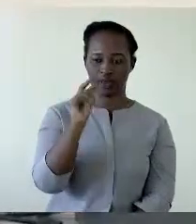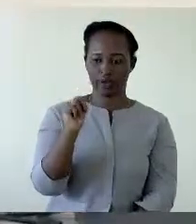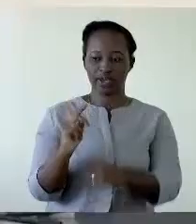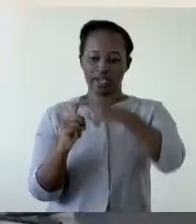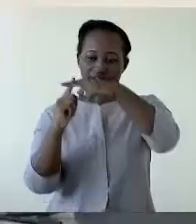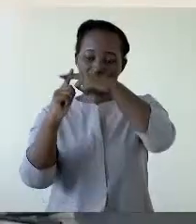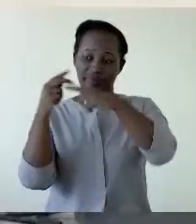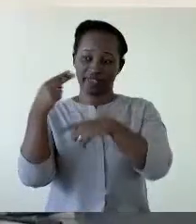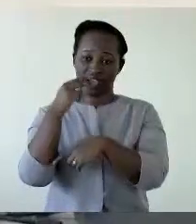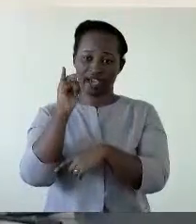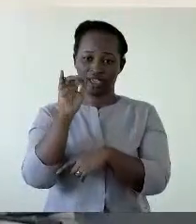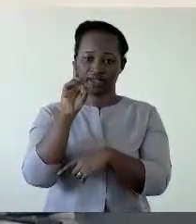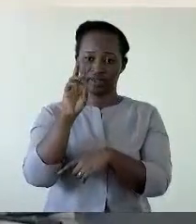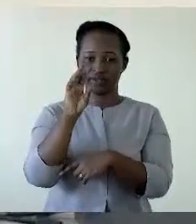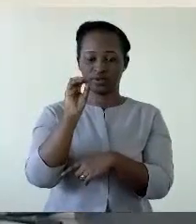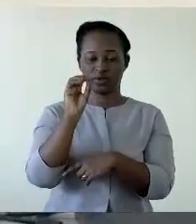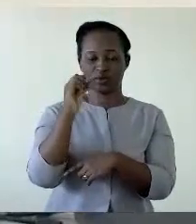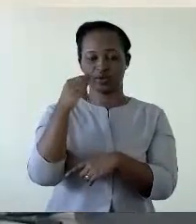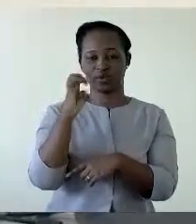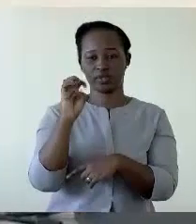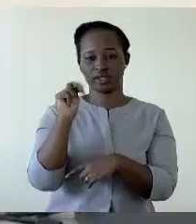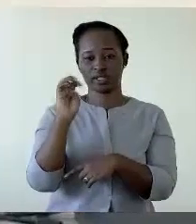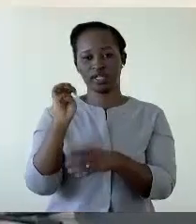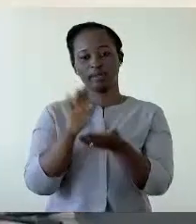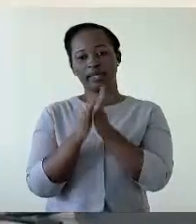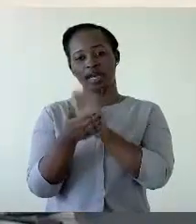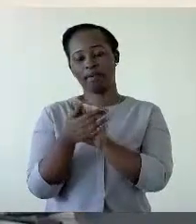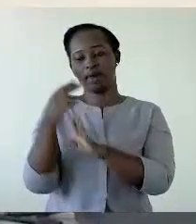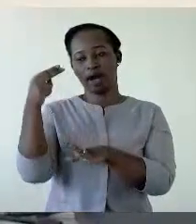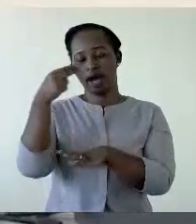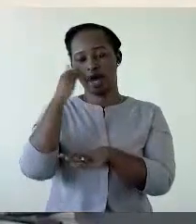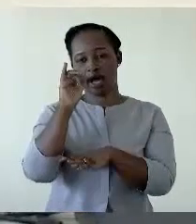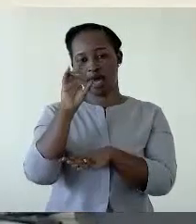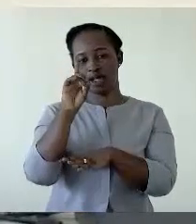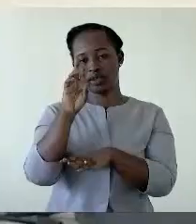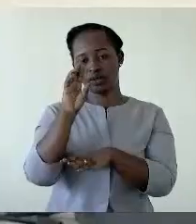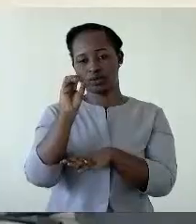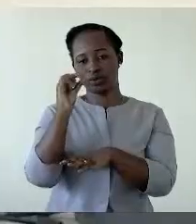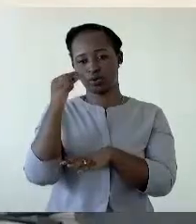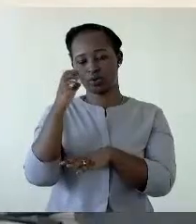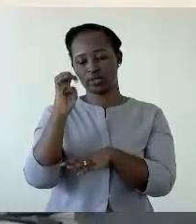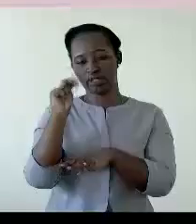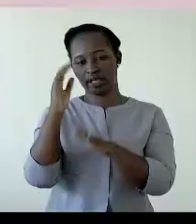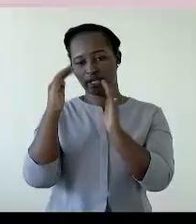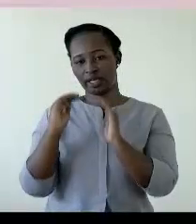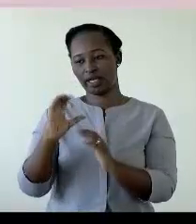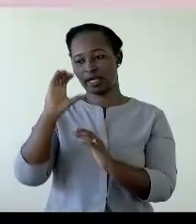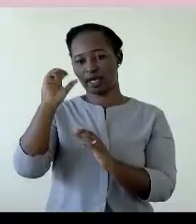becomes hydrogen carbonate. And always the charge reduces by 1.